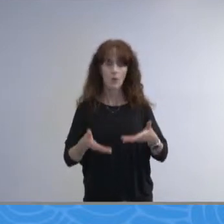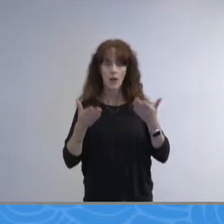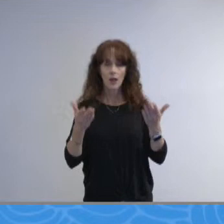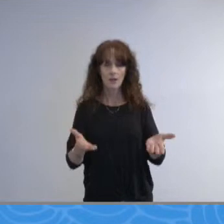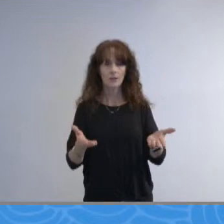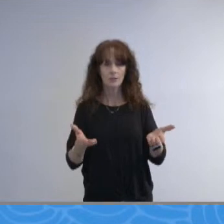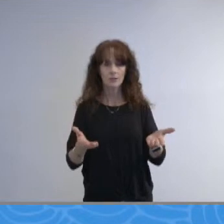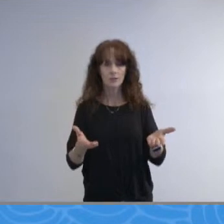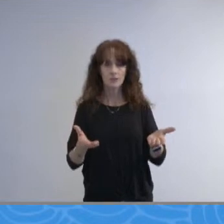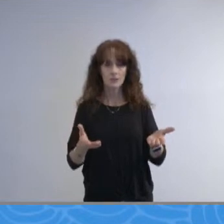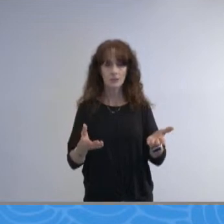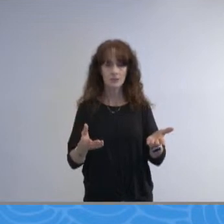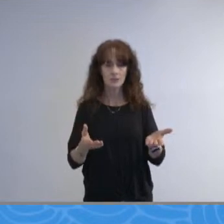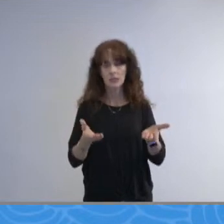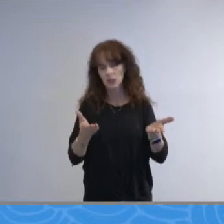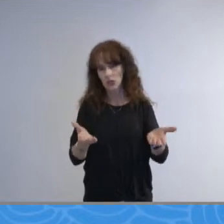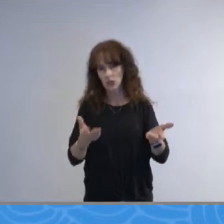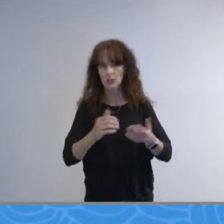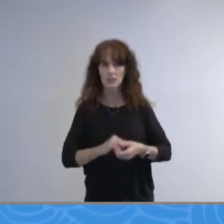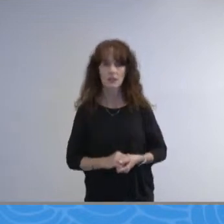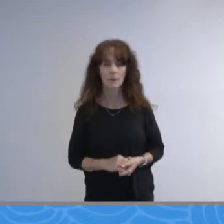recommendations and suggestions.